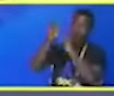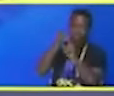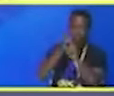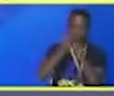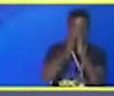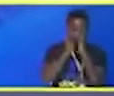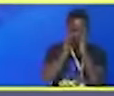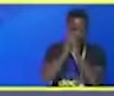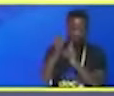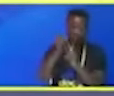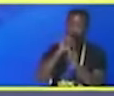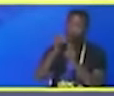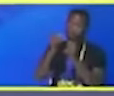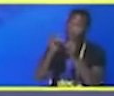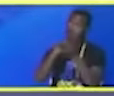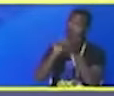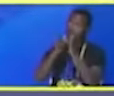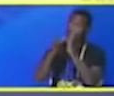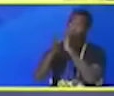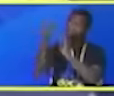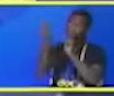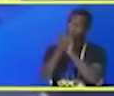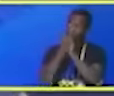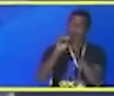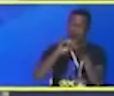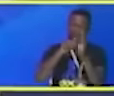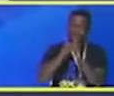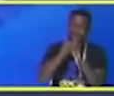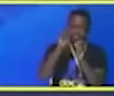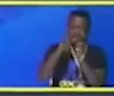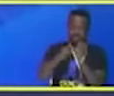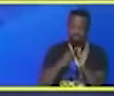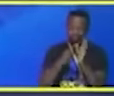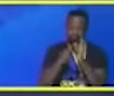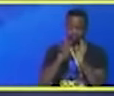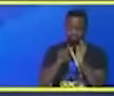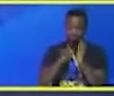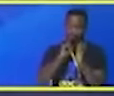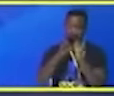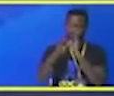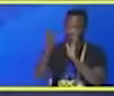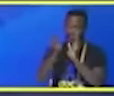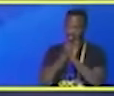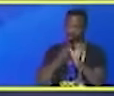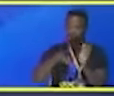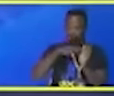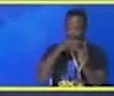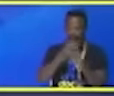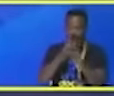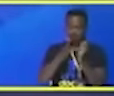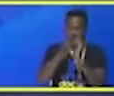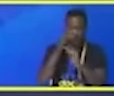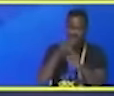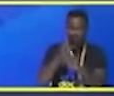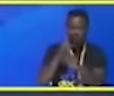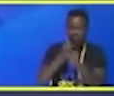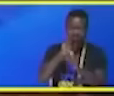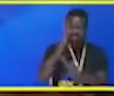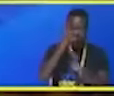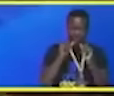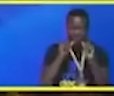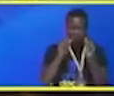is praying. Someone is praying. In the kingdom is unto you according to your faith.